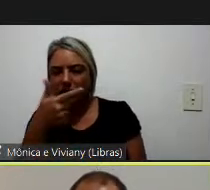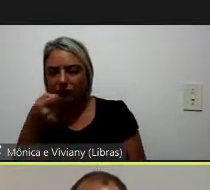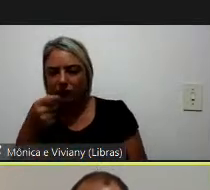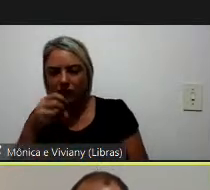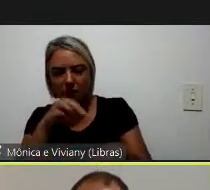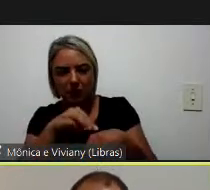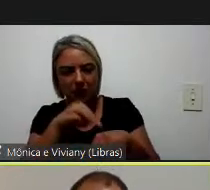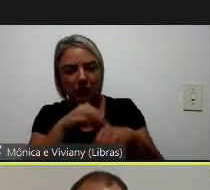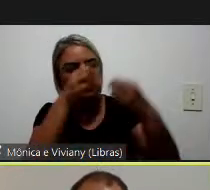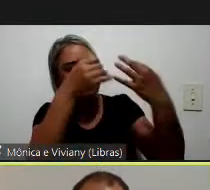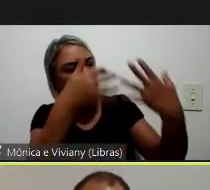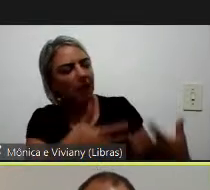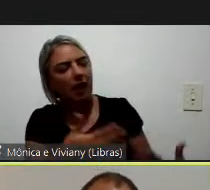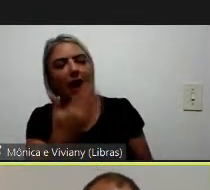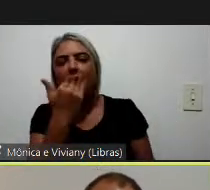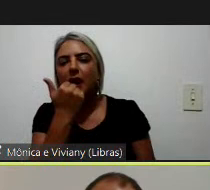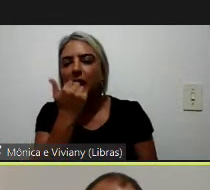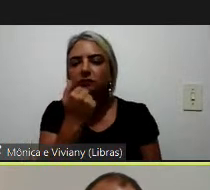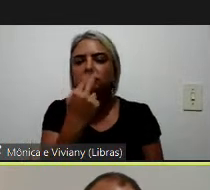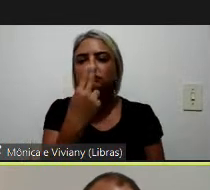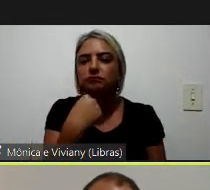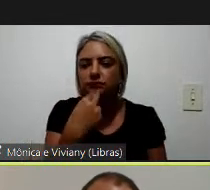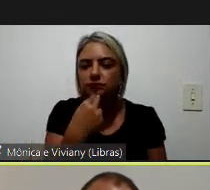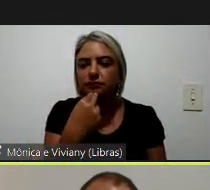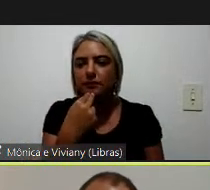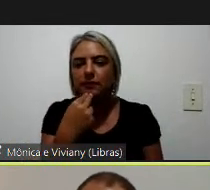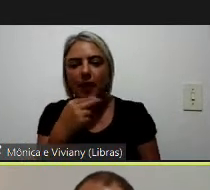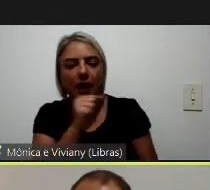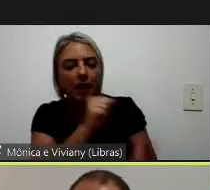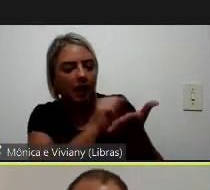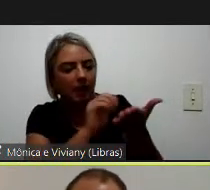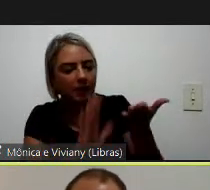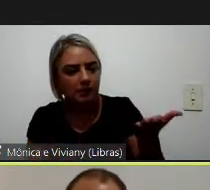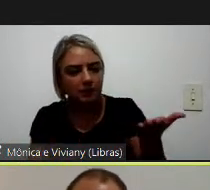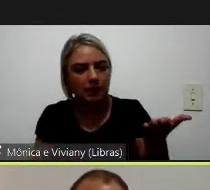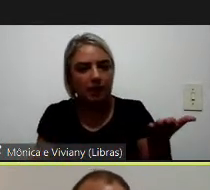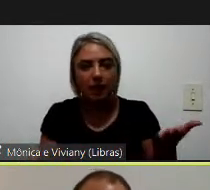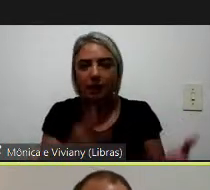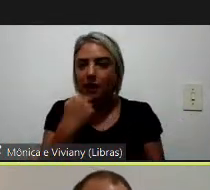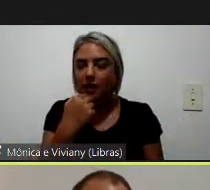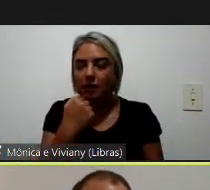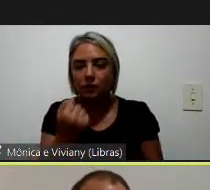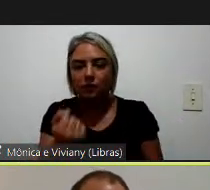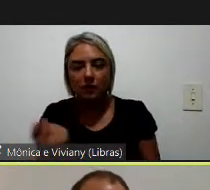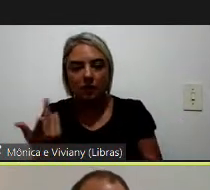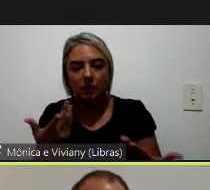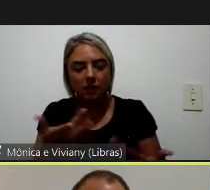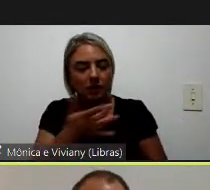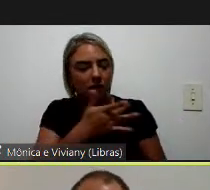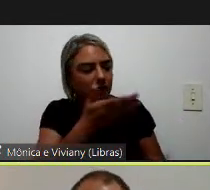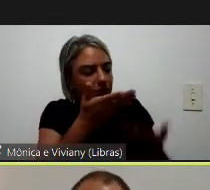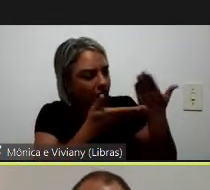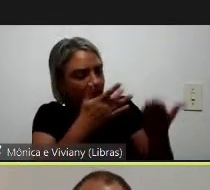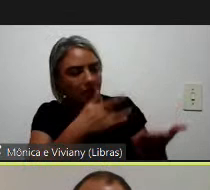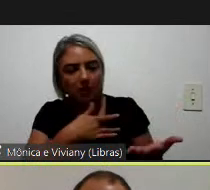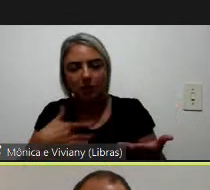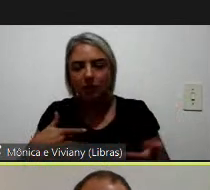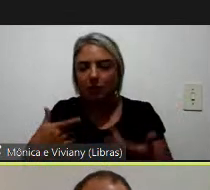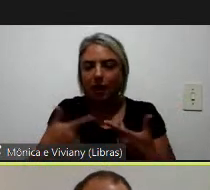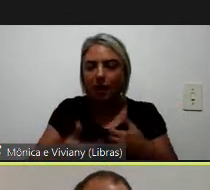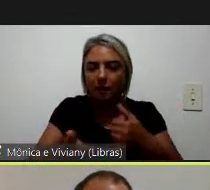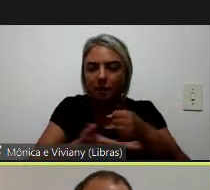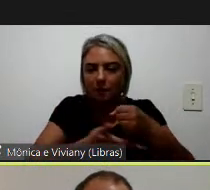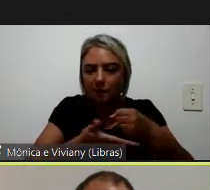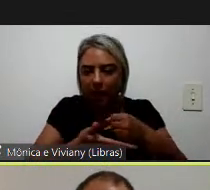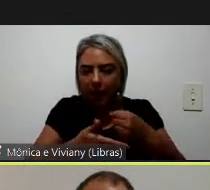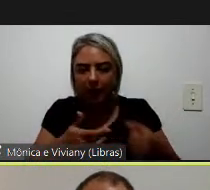actions in primary health care. I would like to start with a few words on the background,